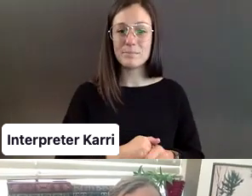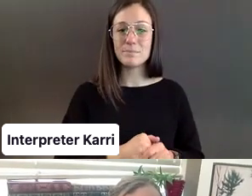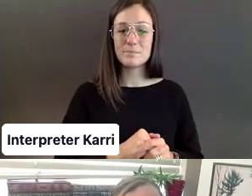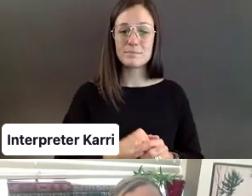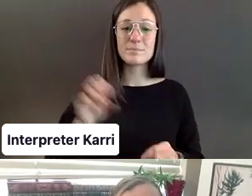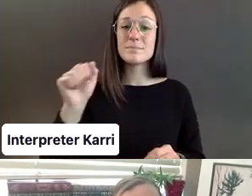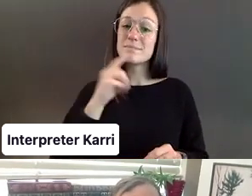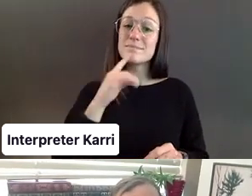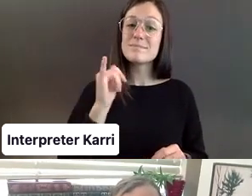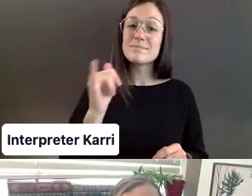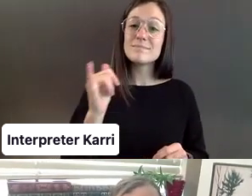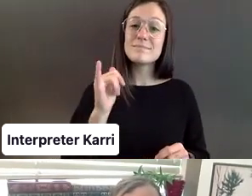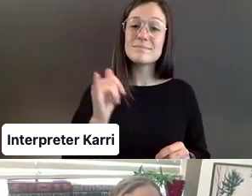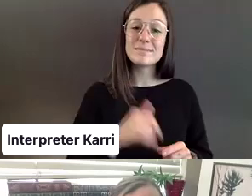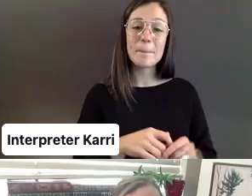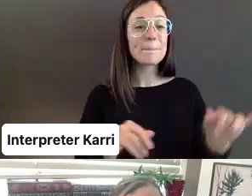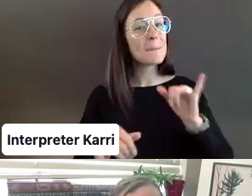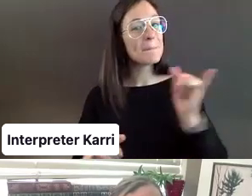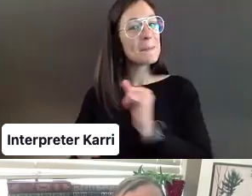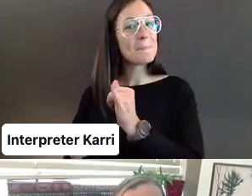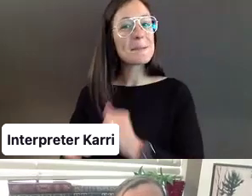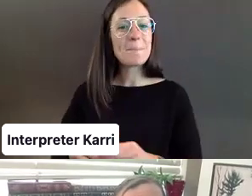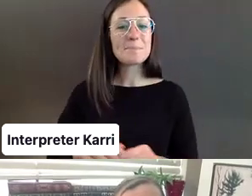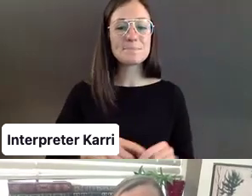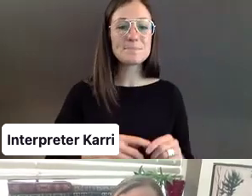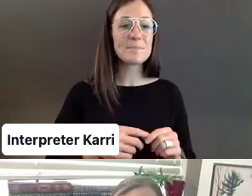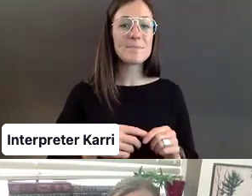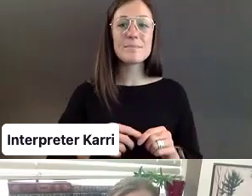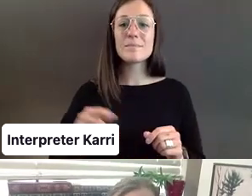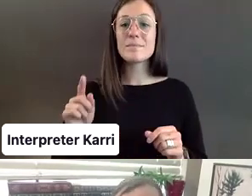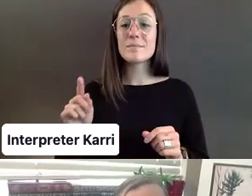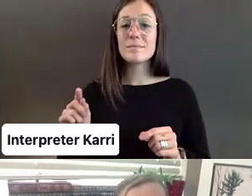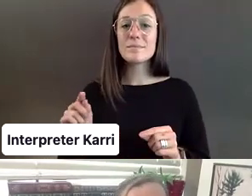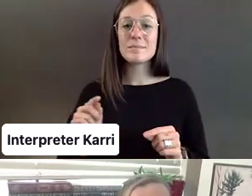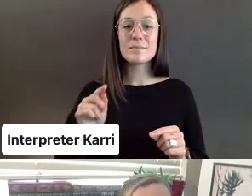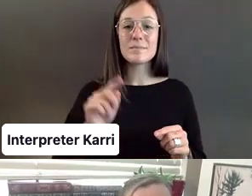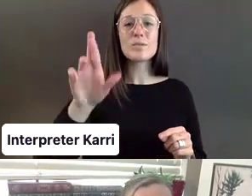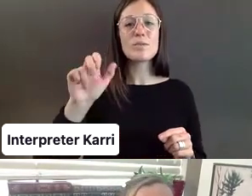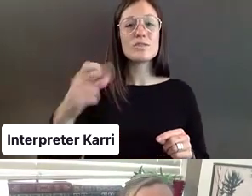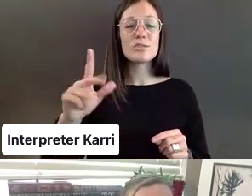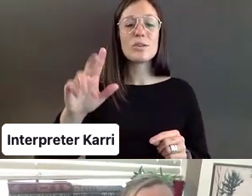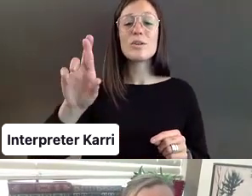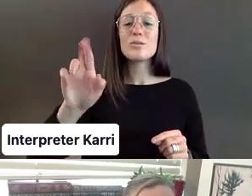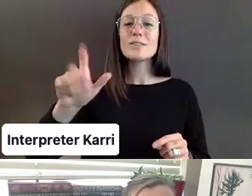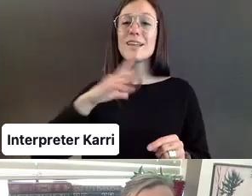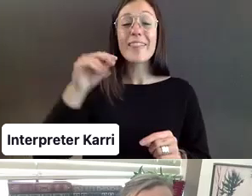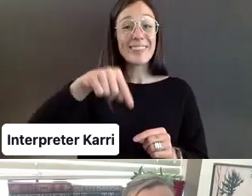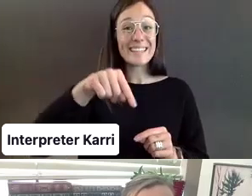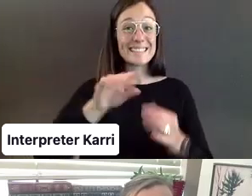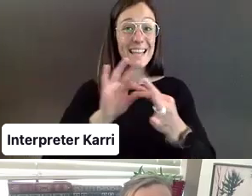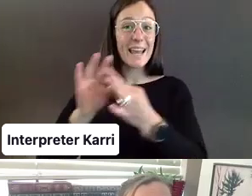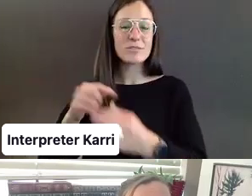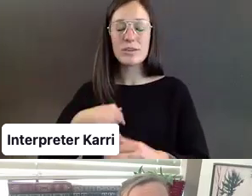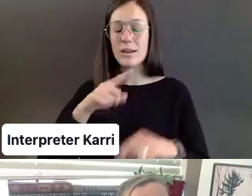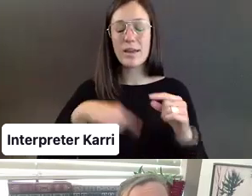Same. 100%. Wow. And these connections, I can't tell you the number of